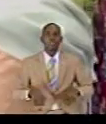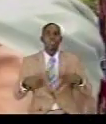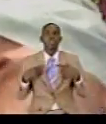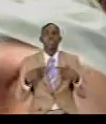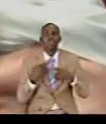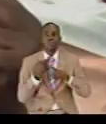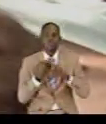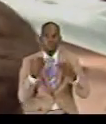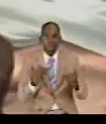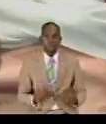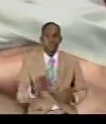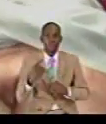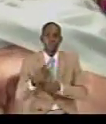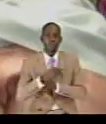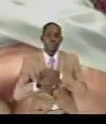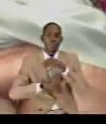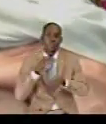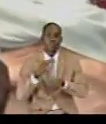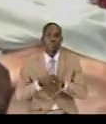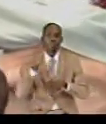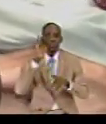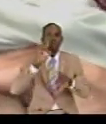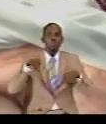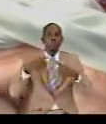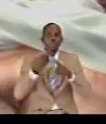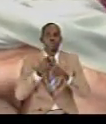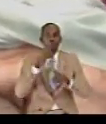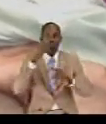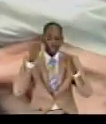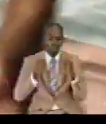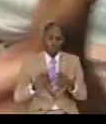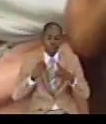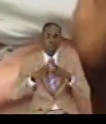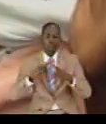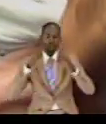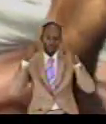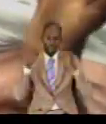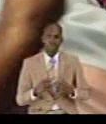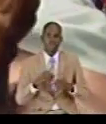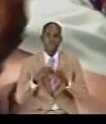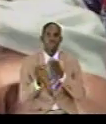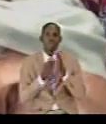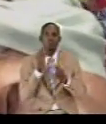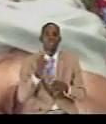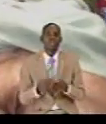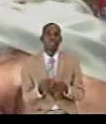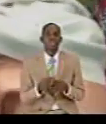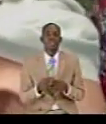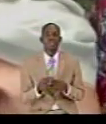From today, you'll go from strength to strength in Jesus' name.